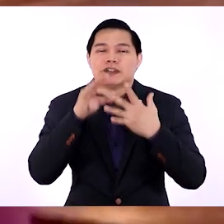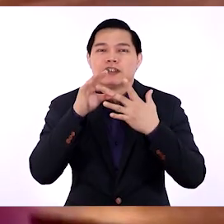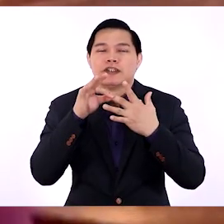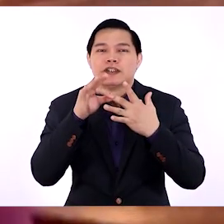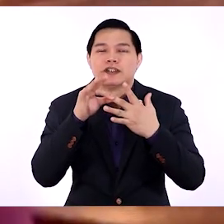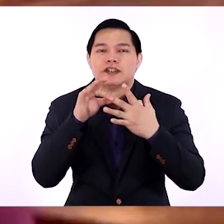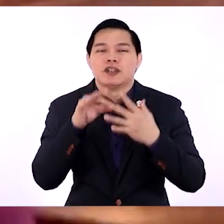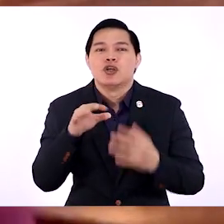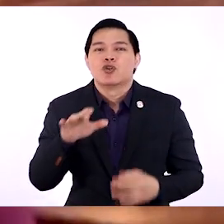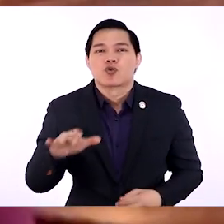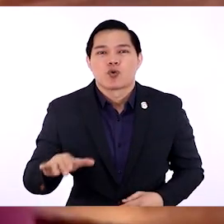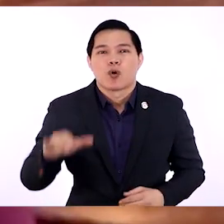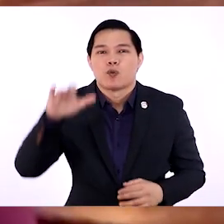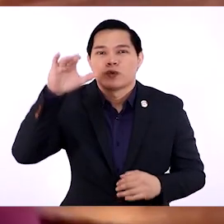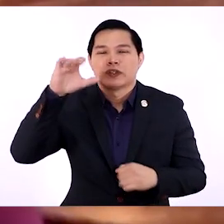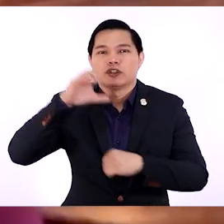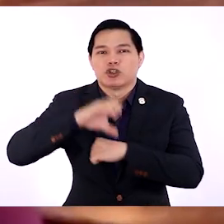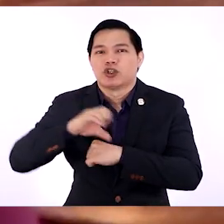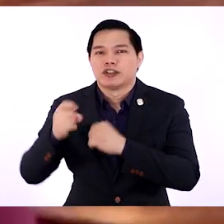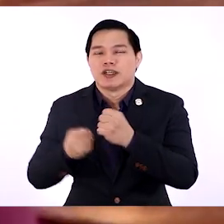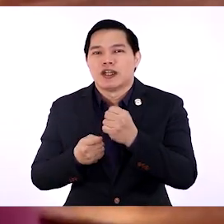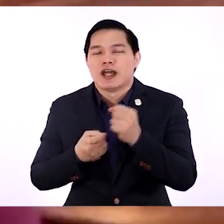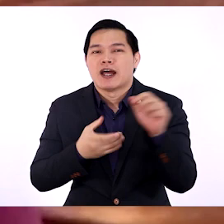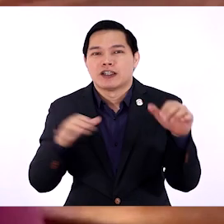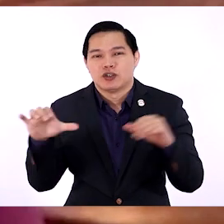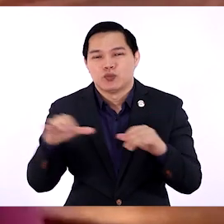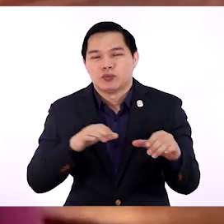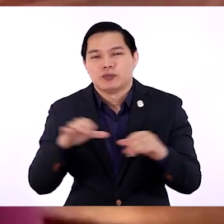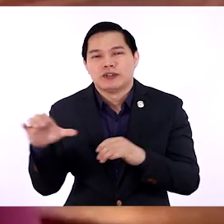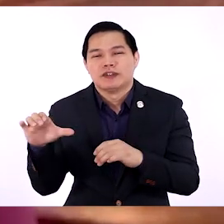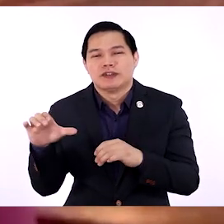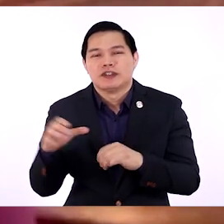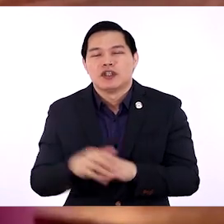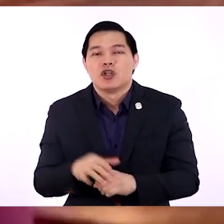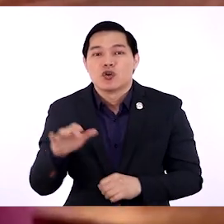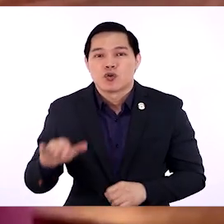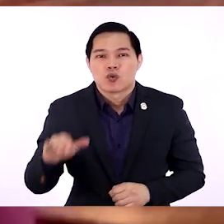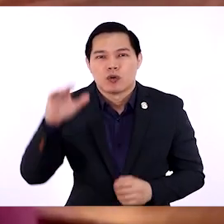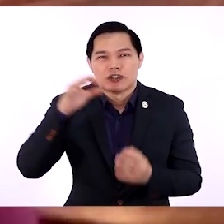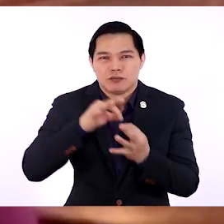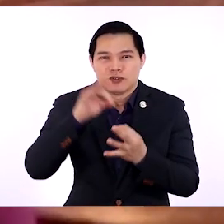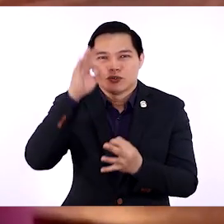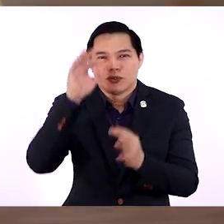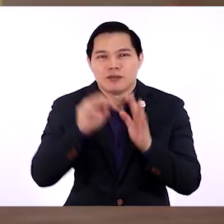with church activities that makes them grow spiritually mature.